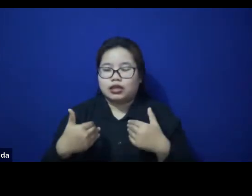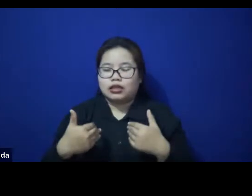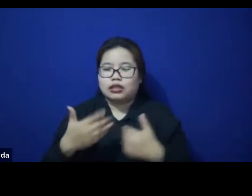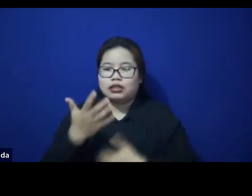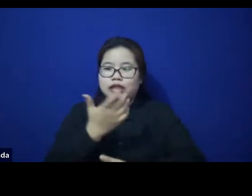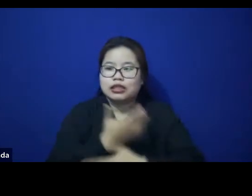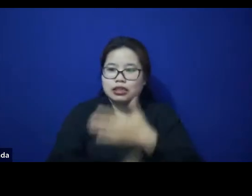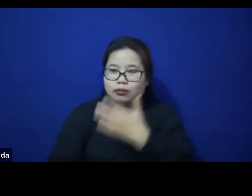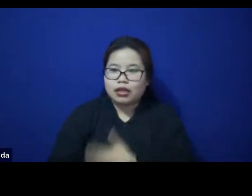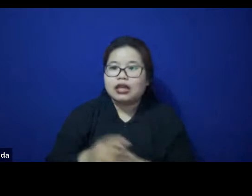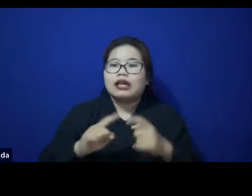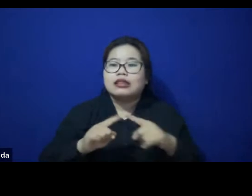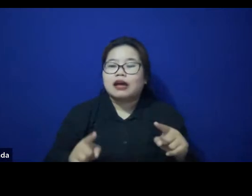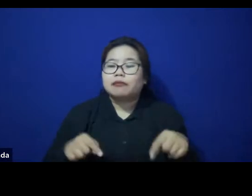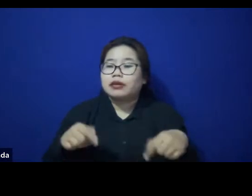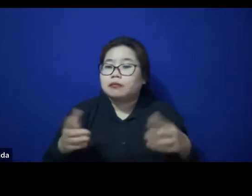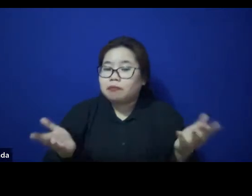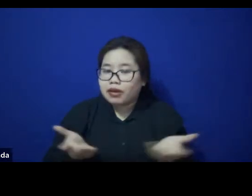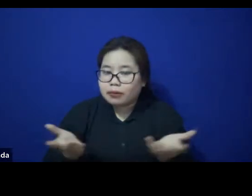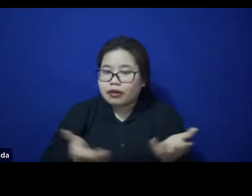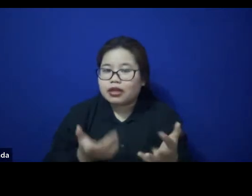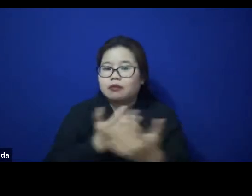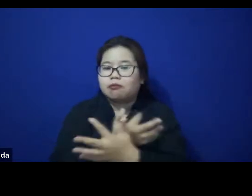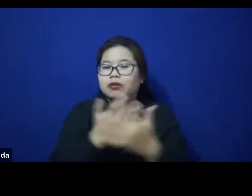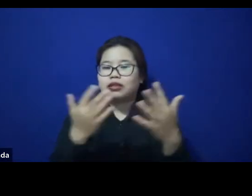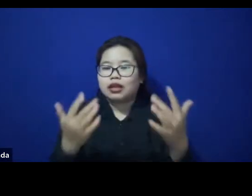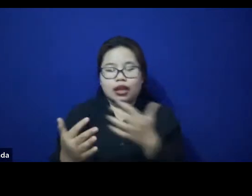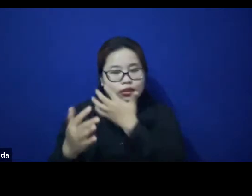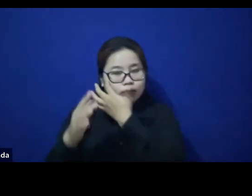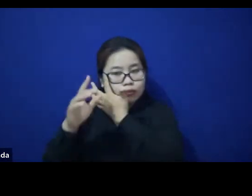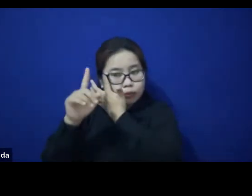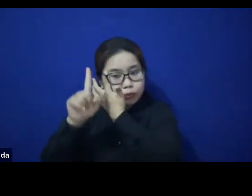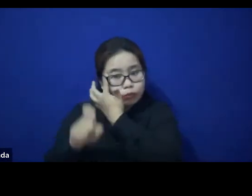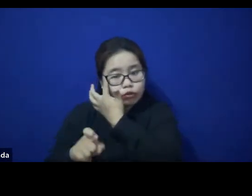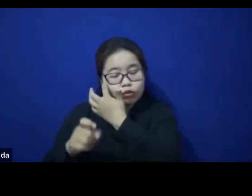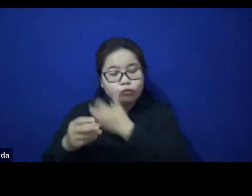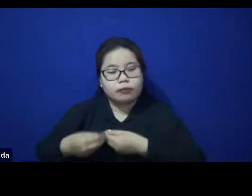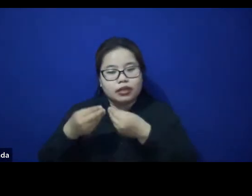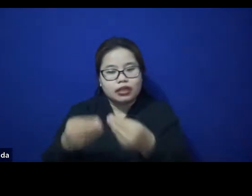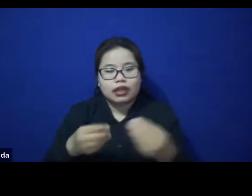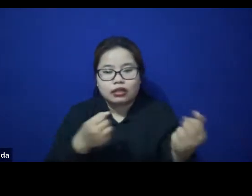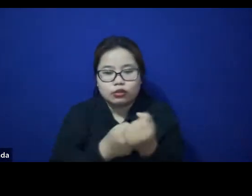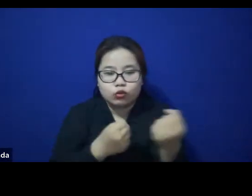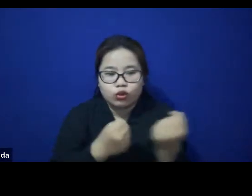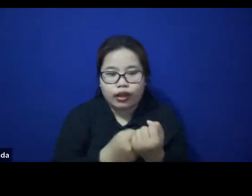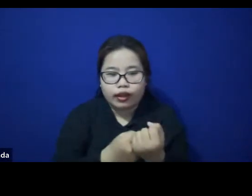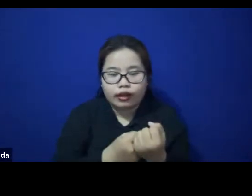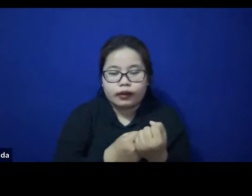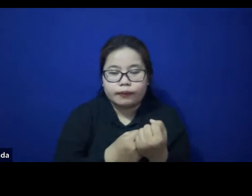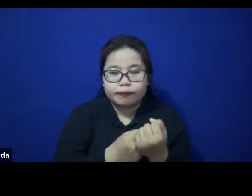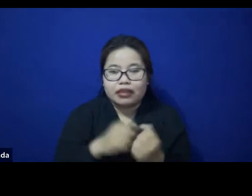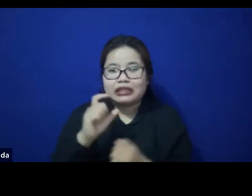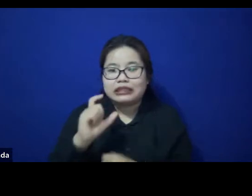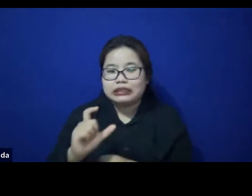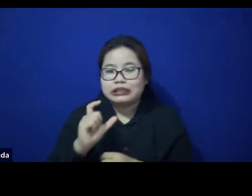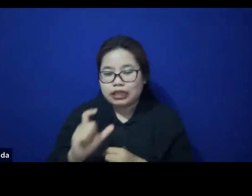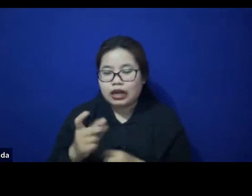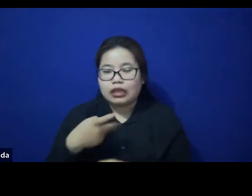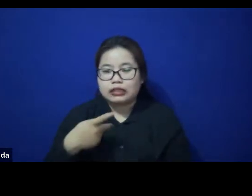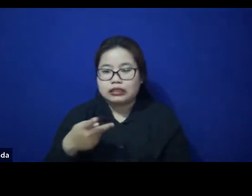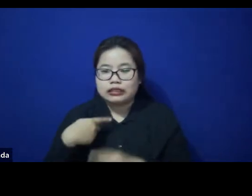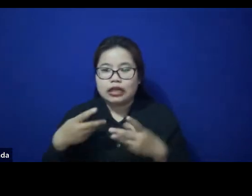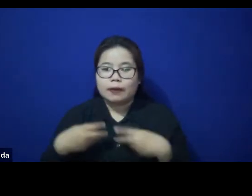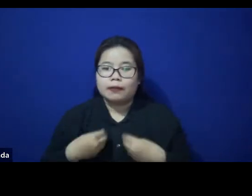and support us and provide services to us the way they do to other people. And health is an example of